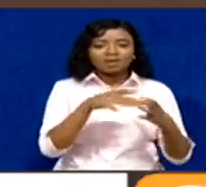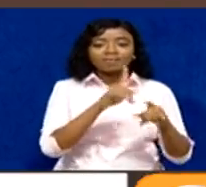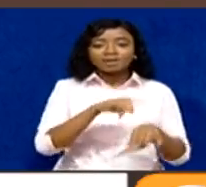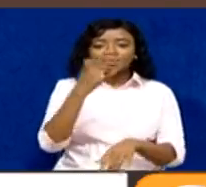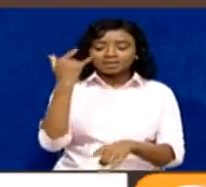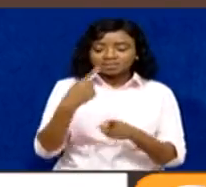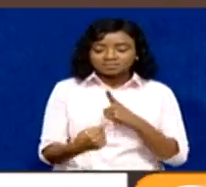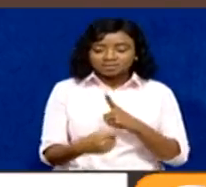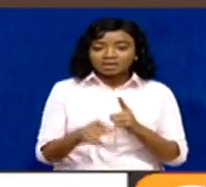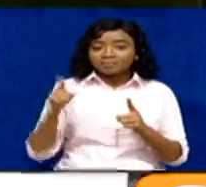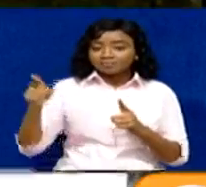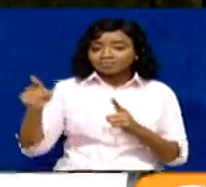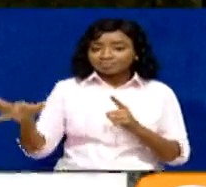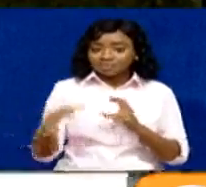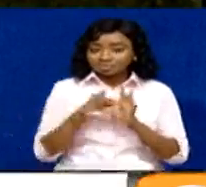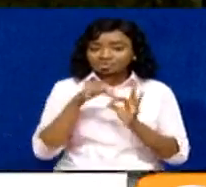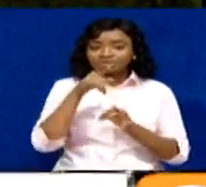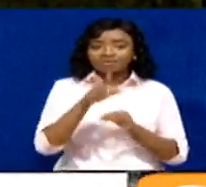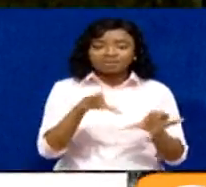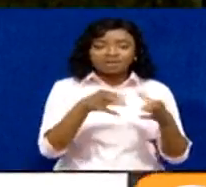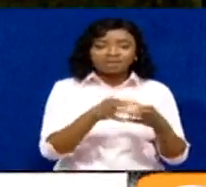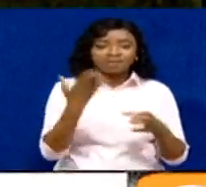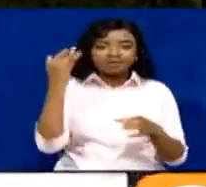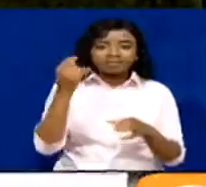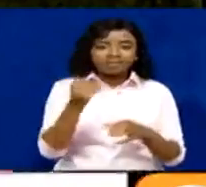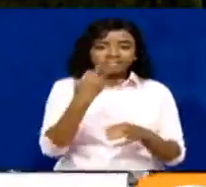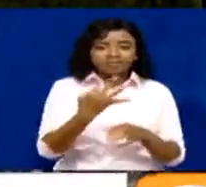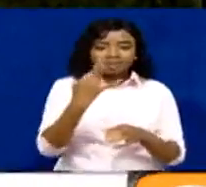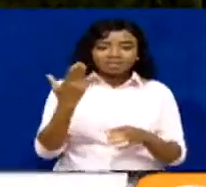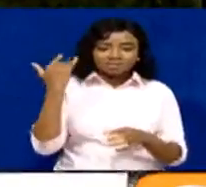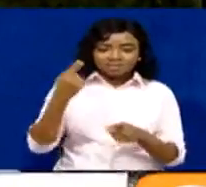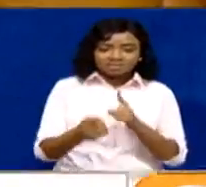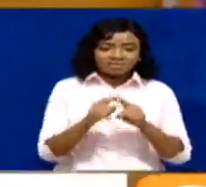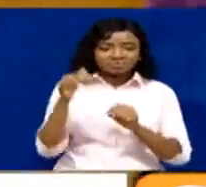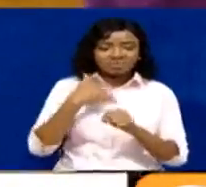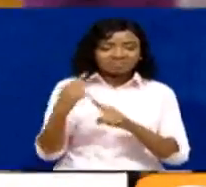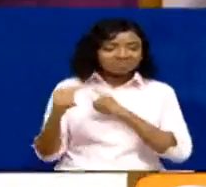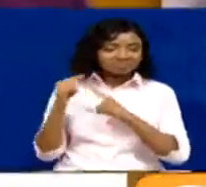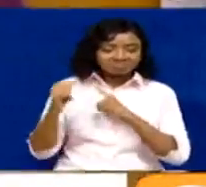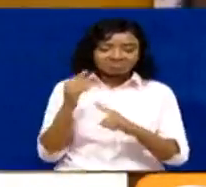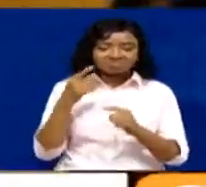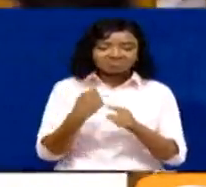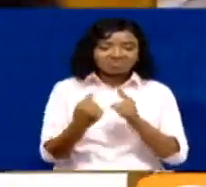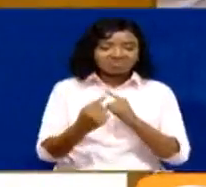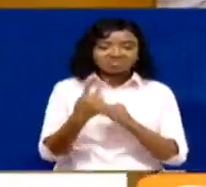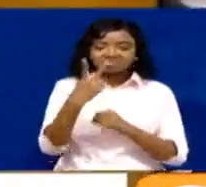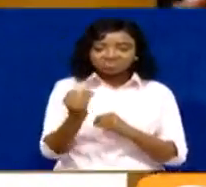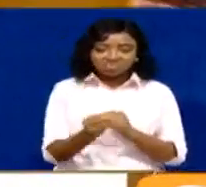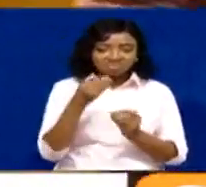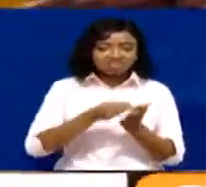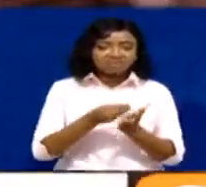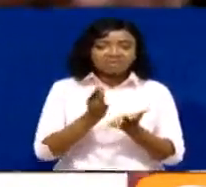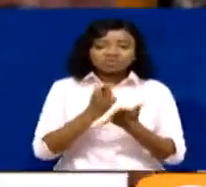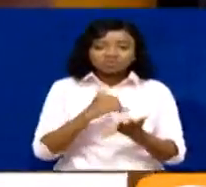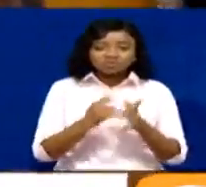year. Njuguna joined the underwriter in March last year and has over two decades of experience in the financial services sector. He has